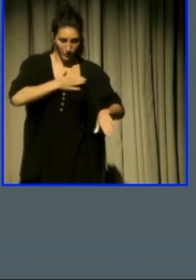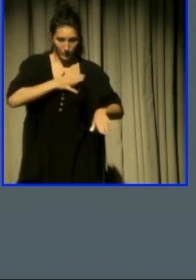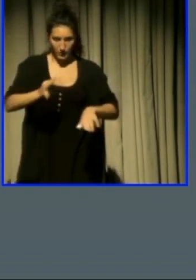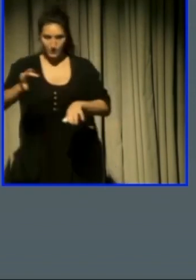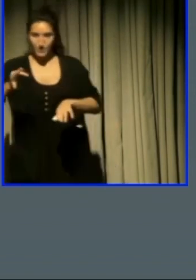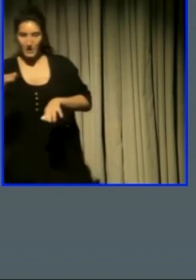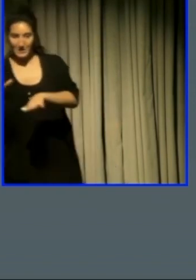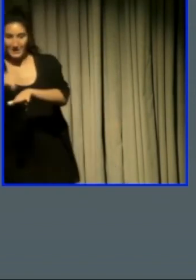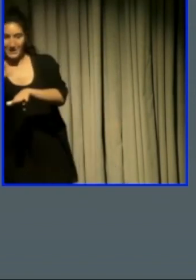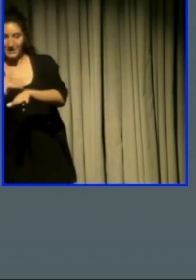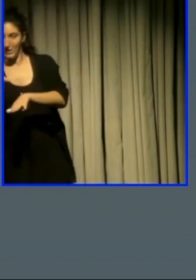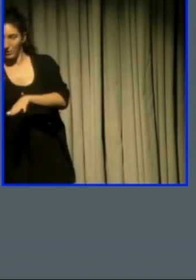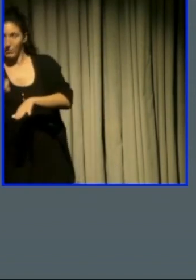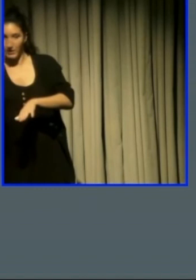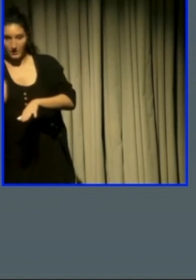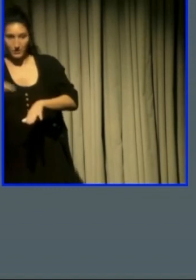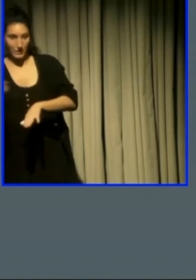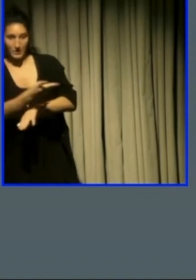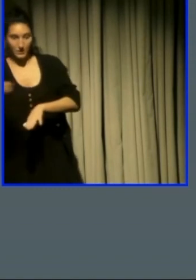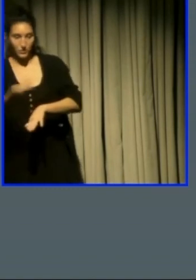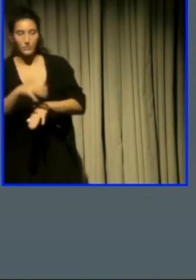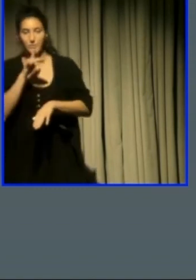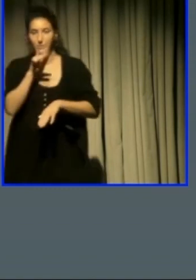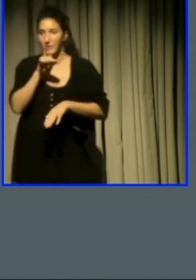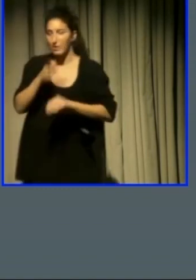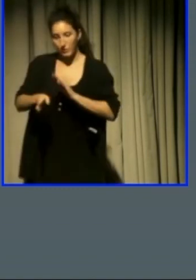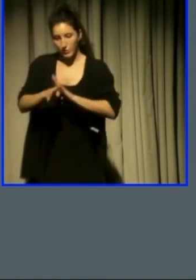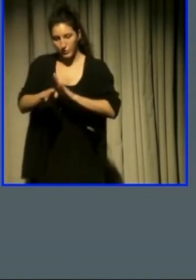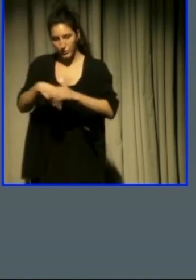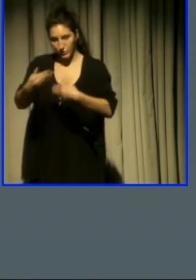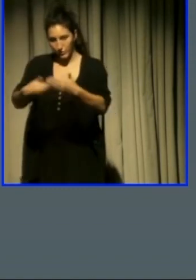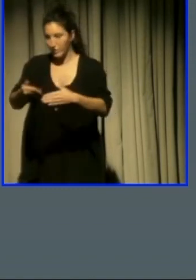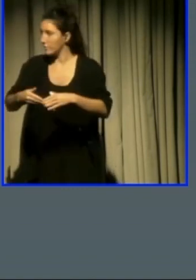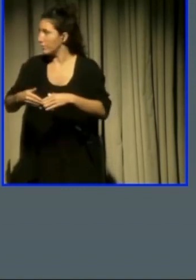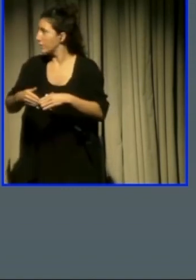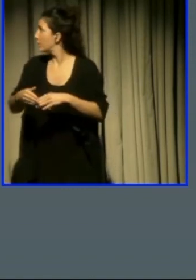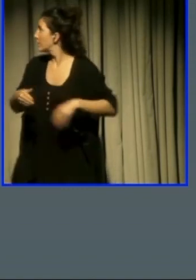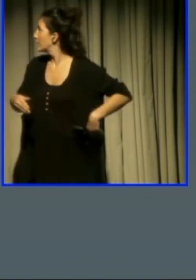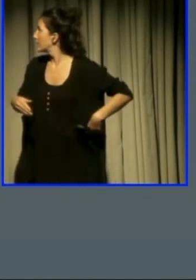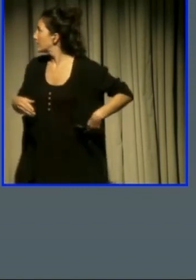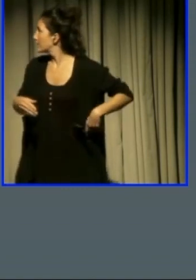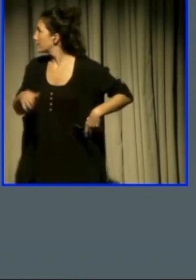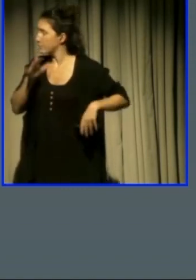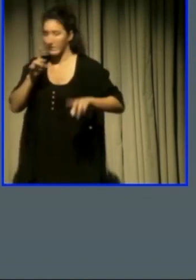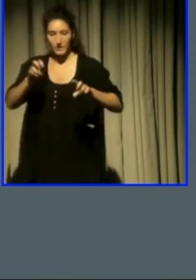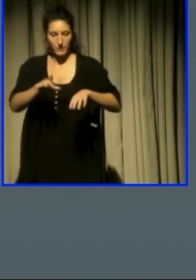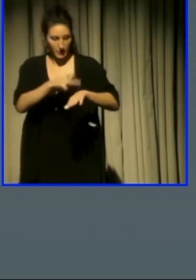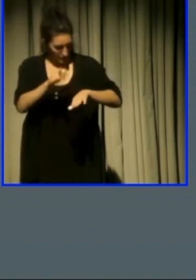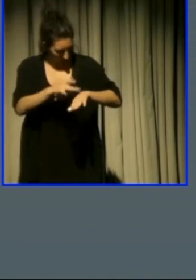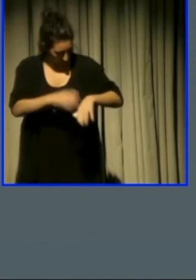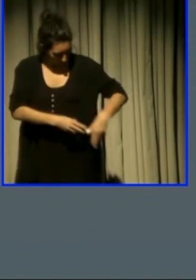Now, moving on, the idea of using digital in a way that can help